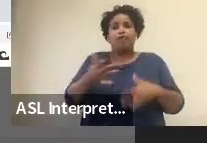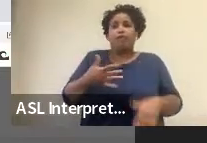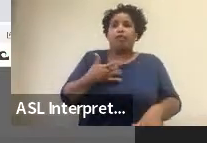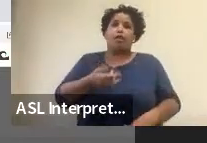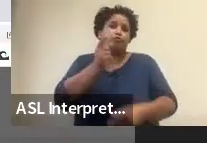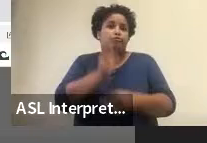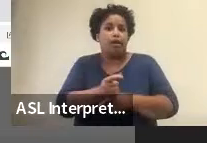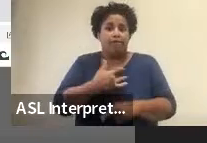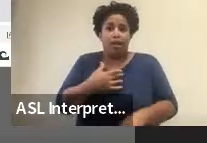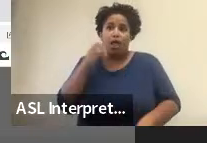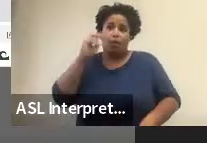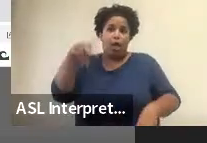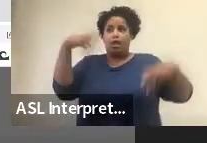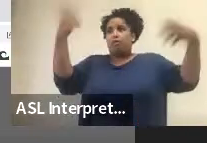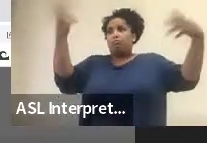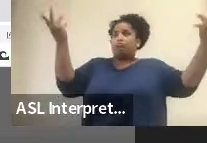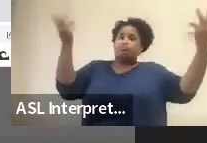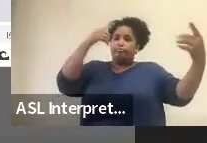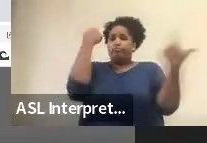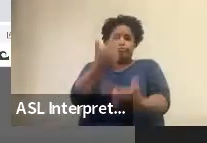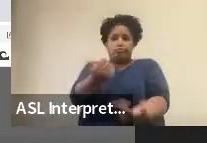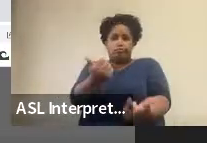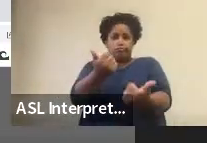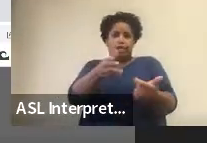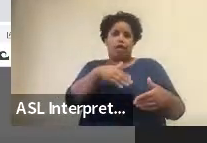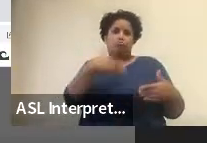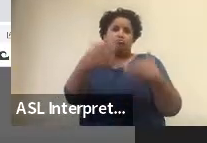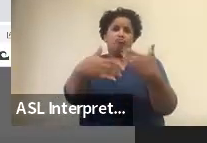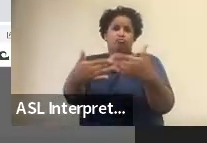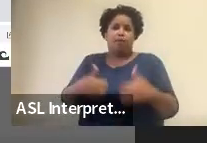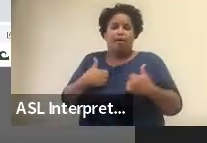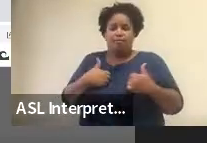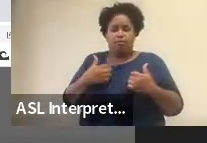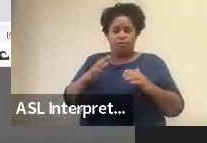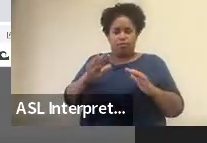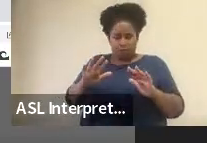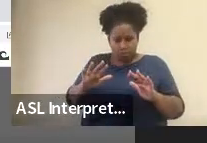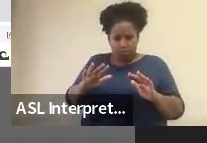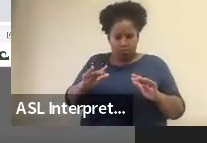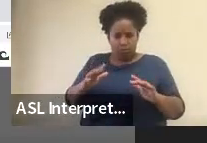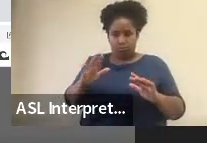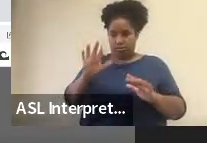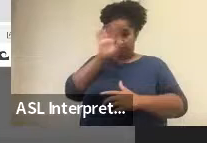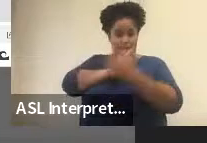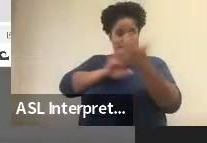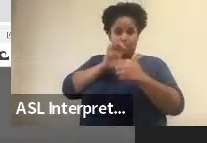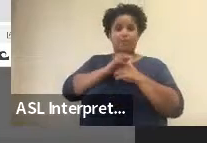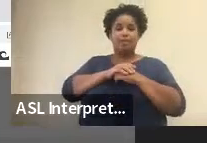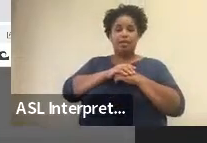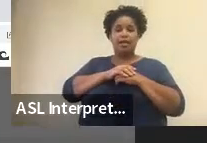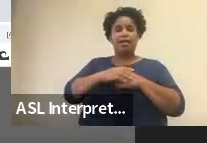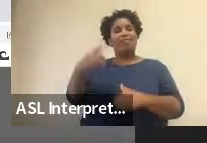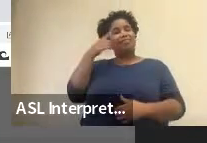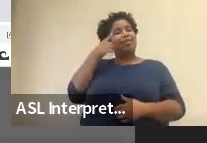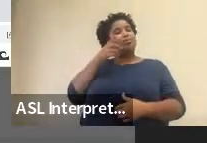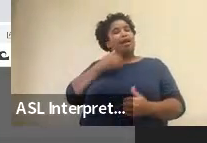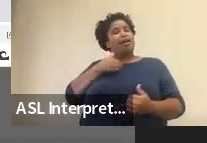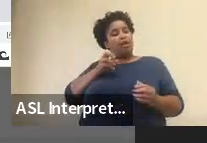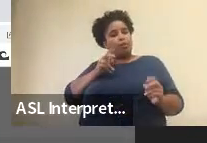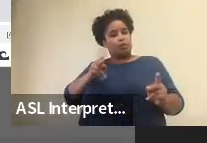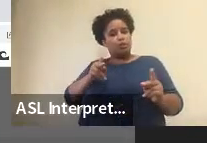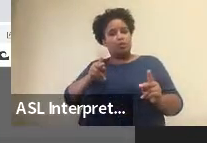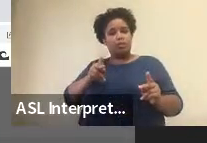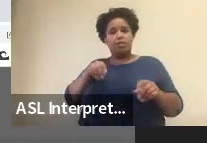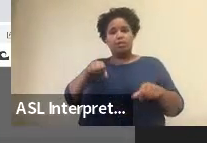feel okay, then, you know, go on about your business. And I do think there's an opportunity. I mean, in